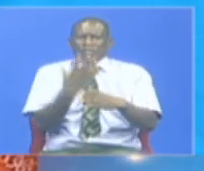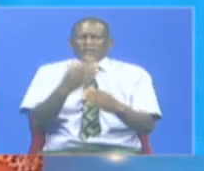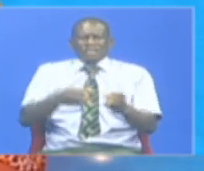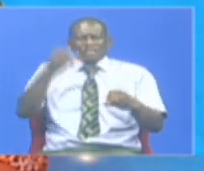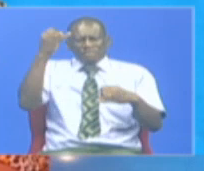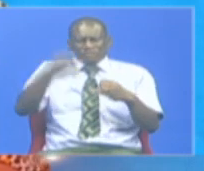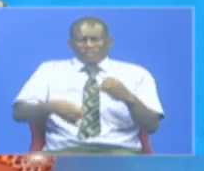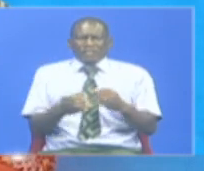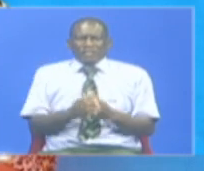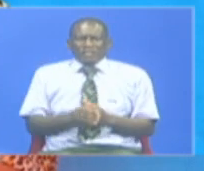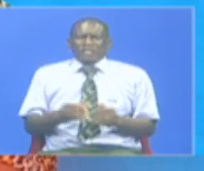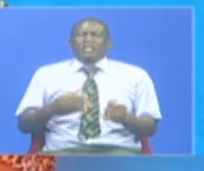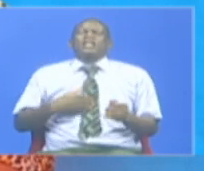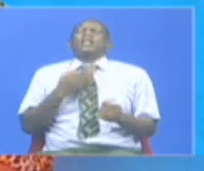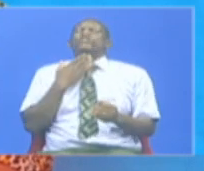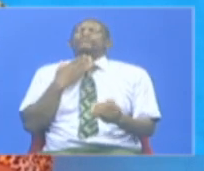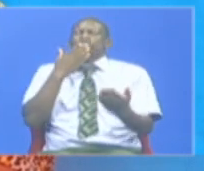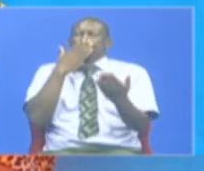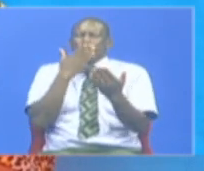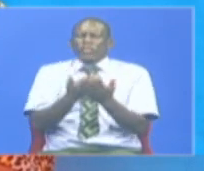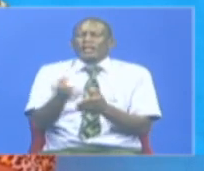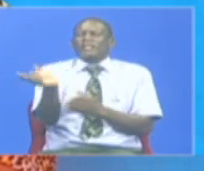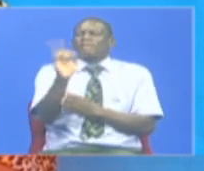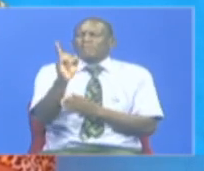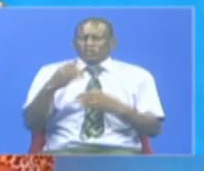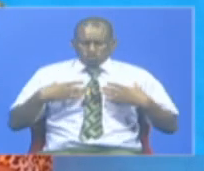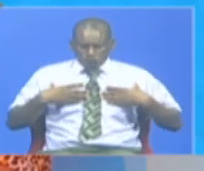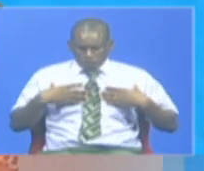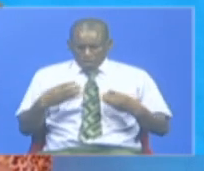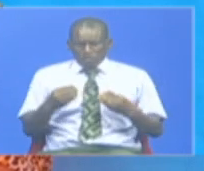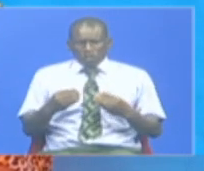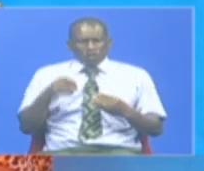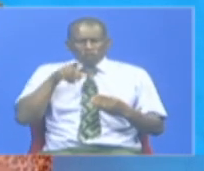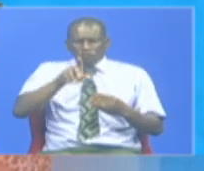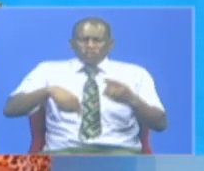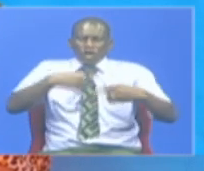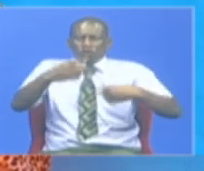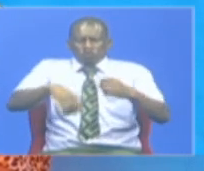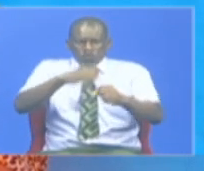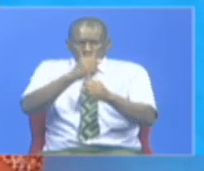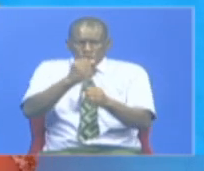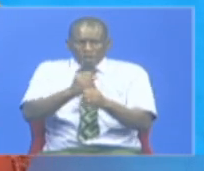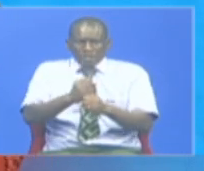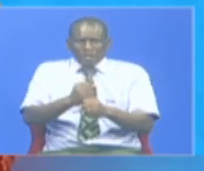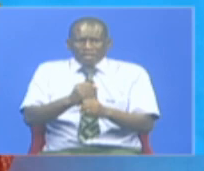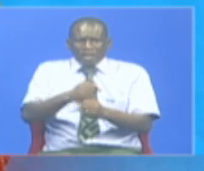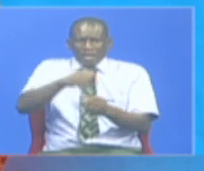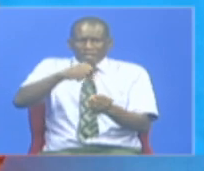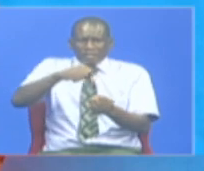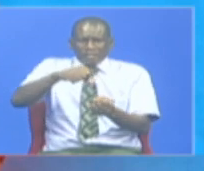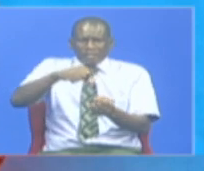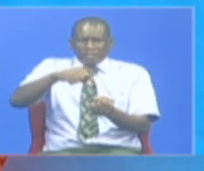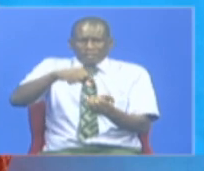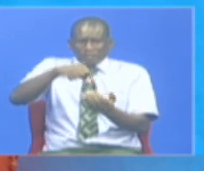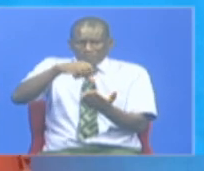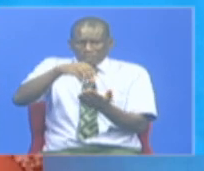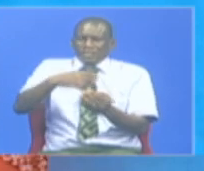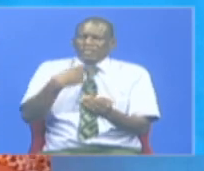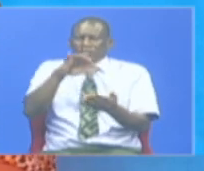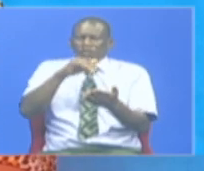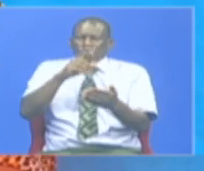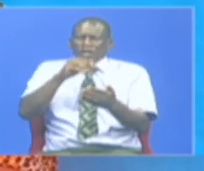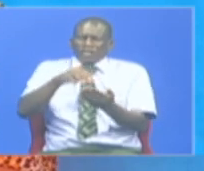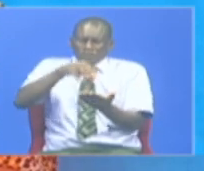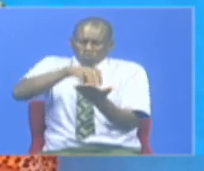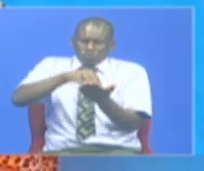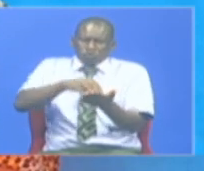Finally, I would like to thank the Ministry of Health for its continued efforts and state that the Ministry of